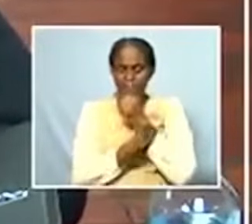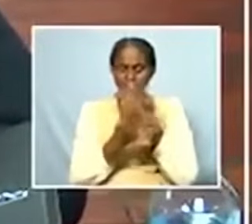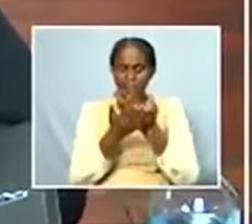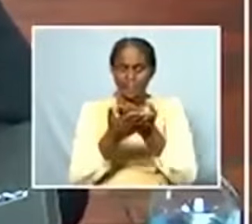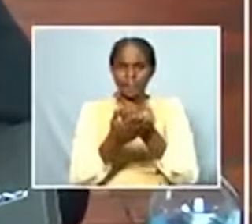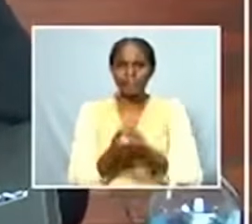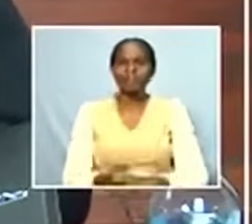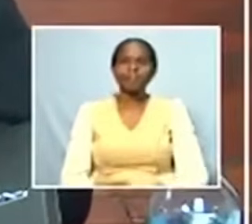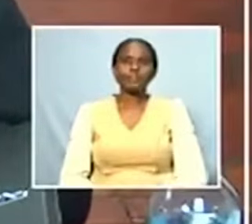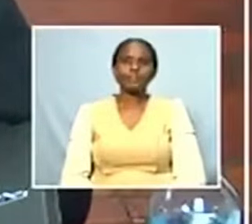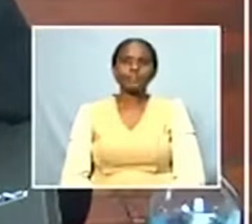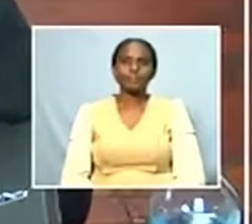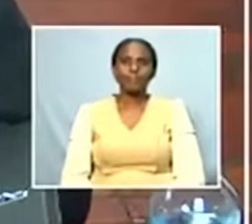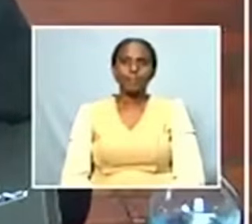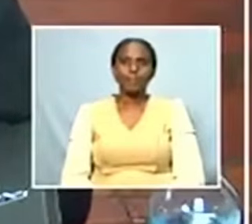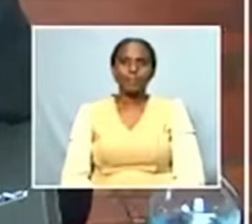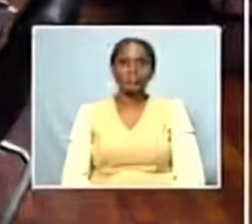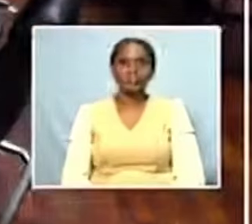Mr. Chairman.